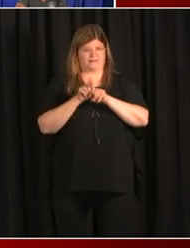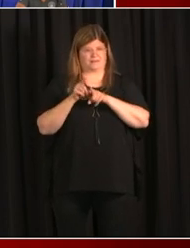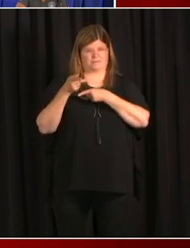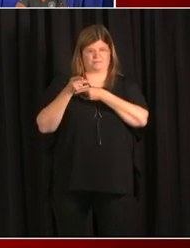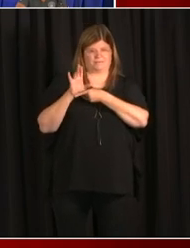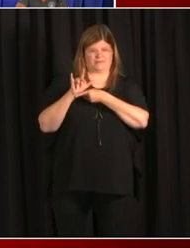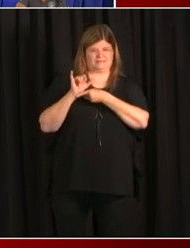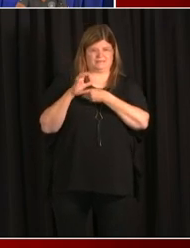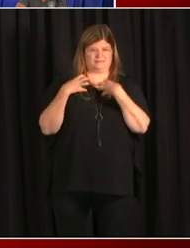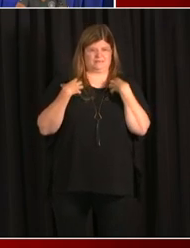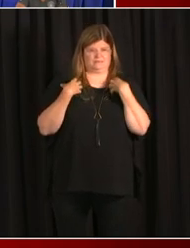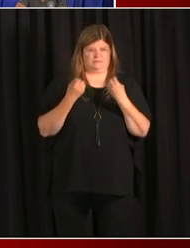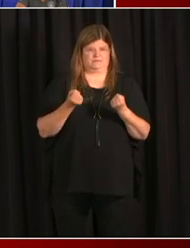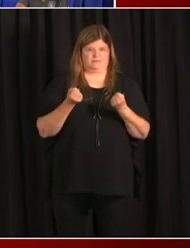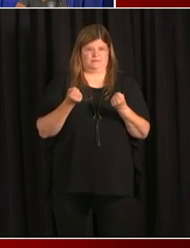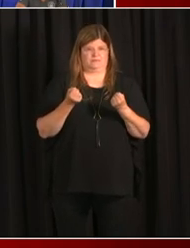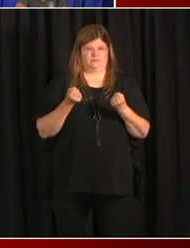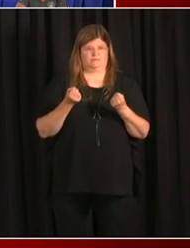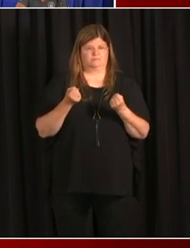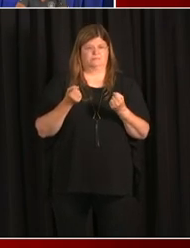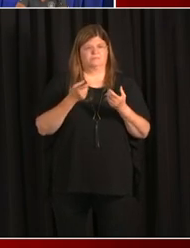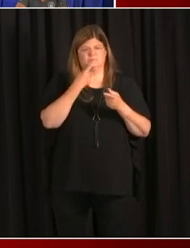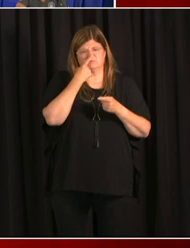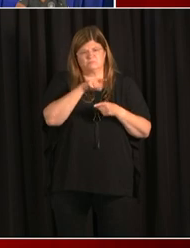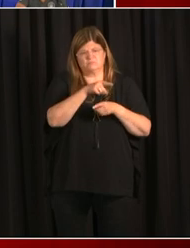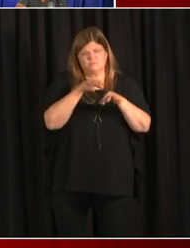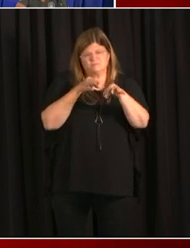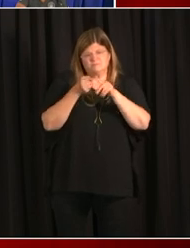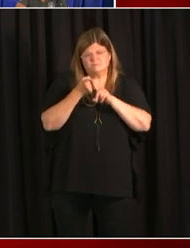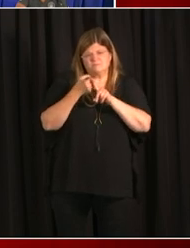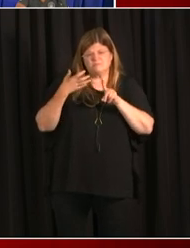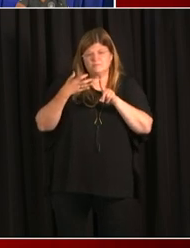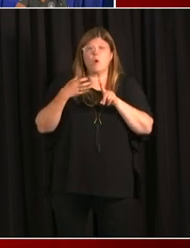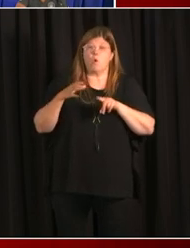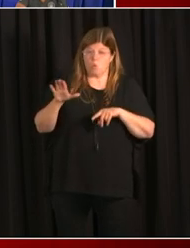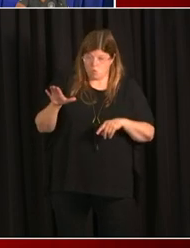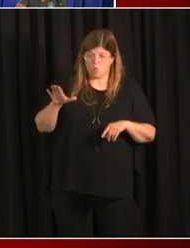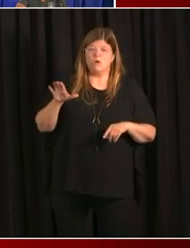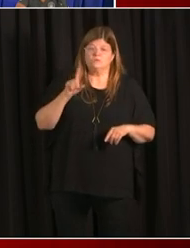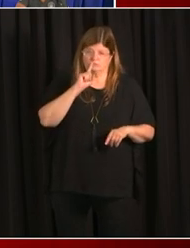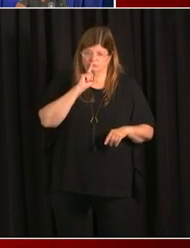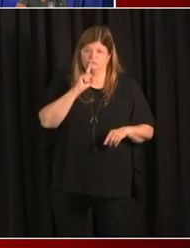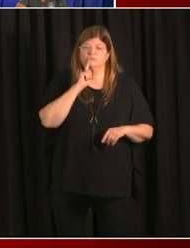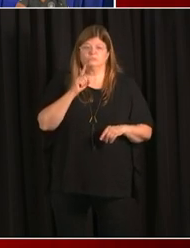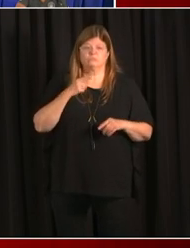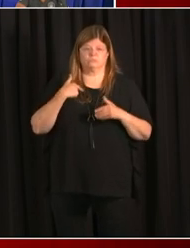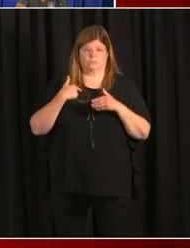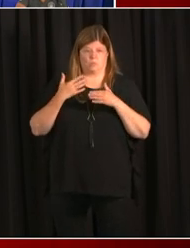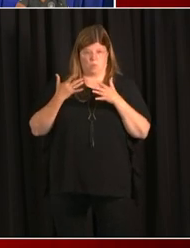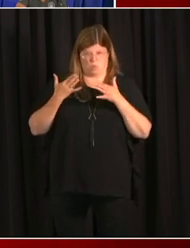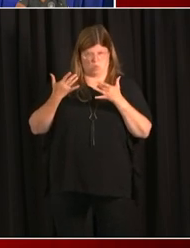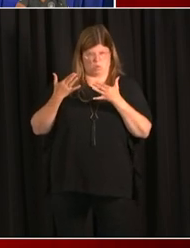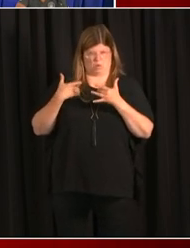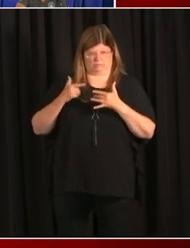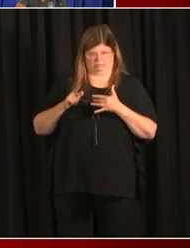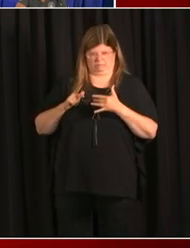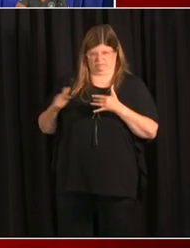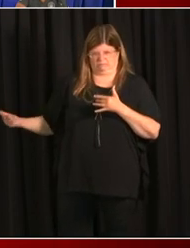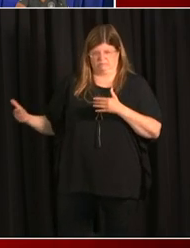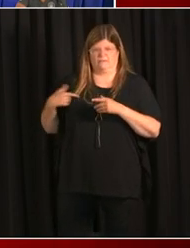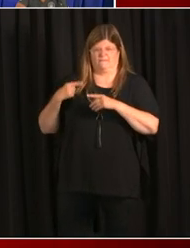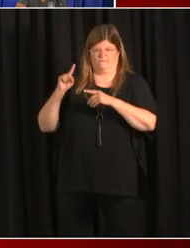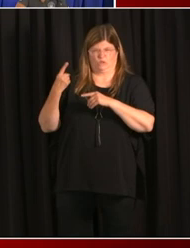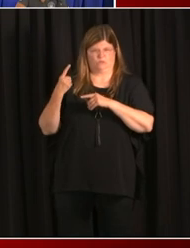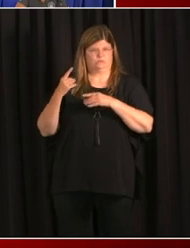matter. Yes. I would just be interested in what he has to say about it. Absolutely. So let me, before I turn to Dr.